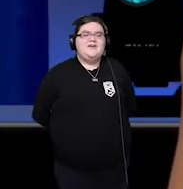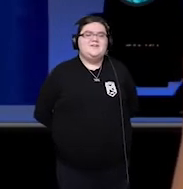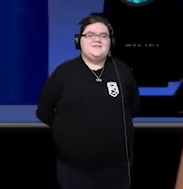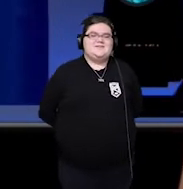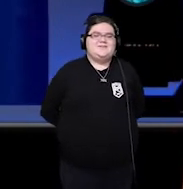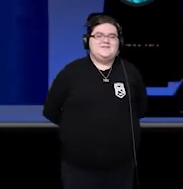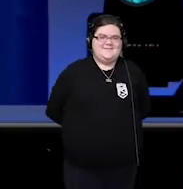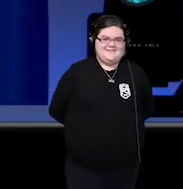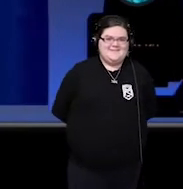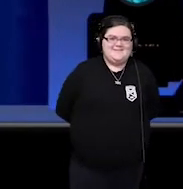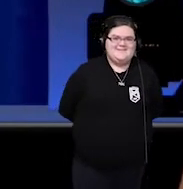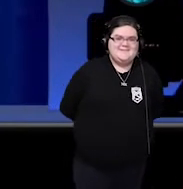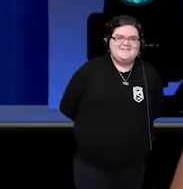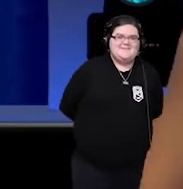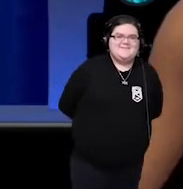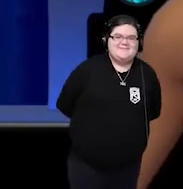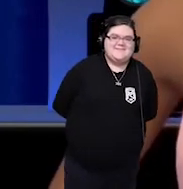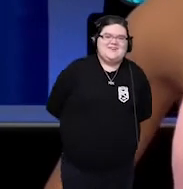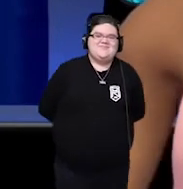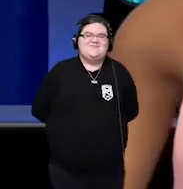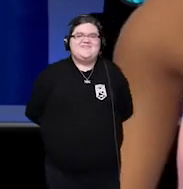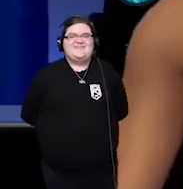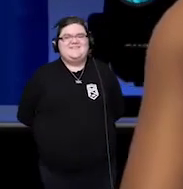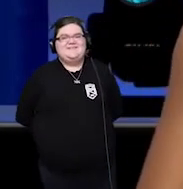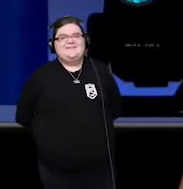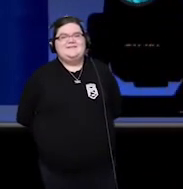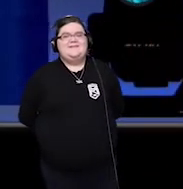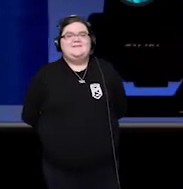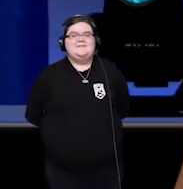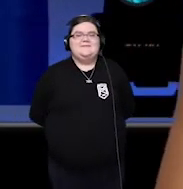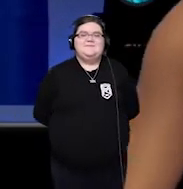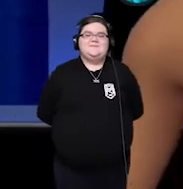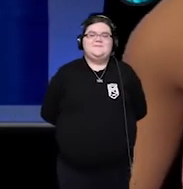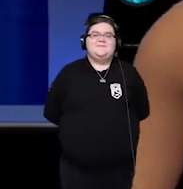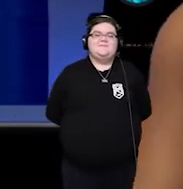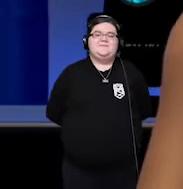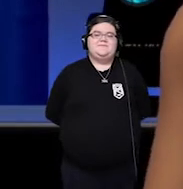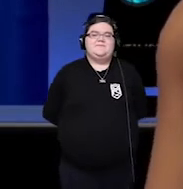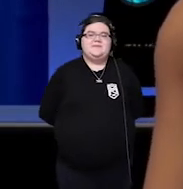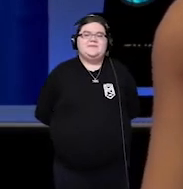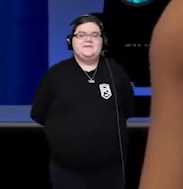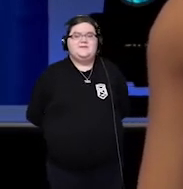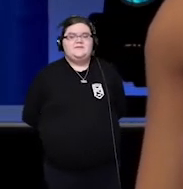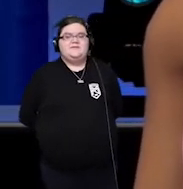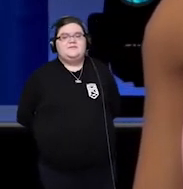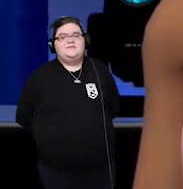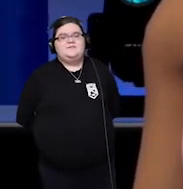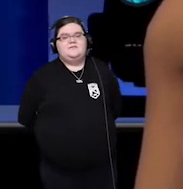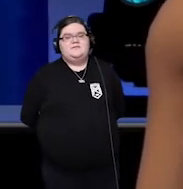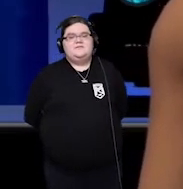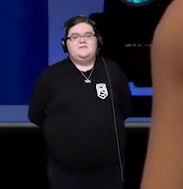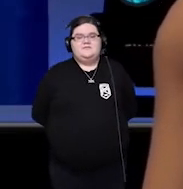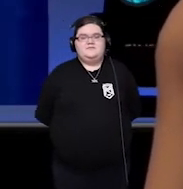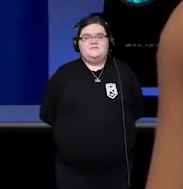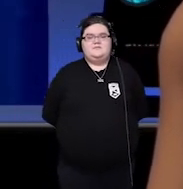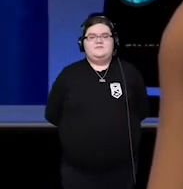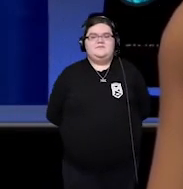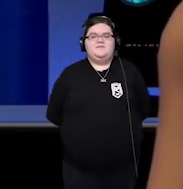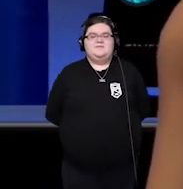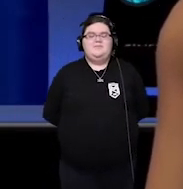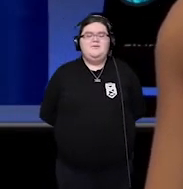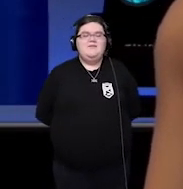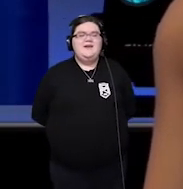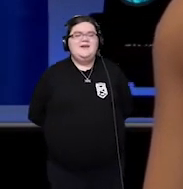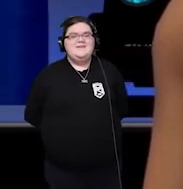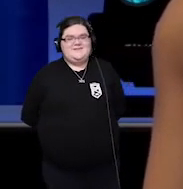Something else. Hey! Cookies! Cookies. Yep. Fuck. Cookies. Don't say police.